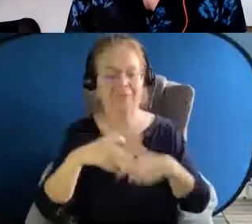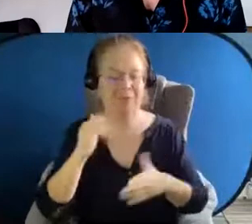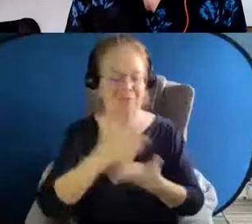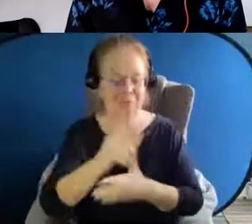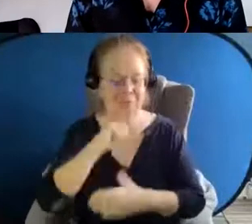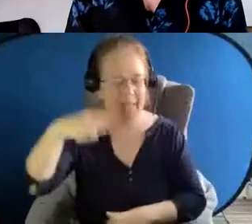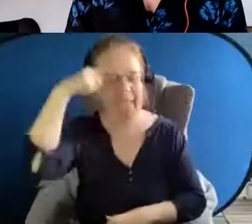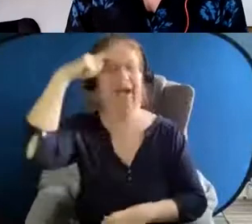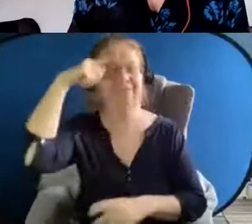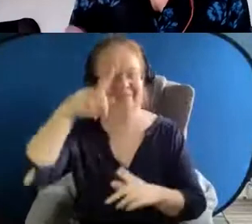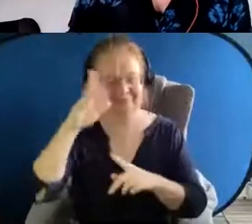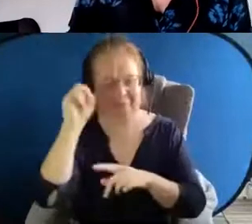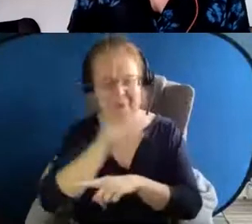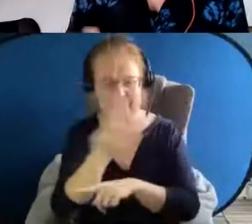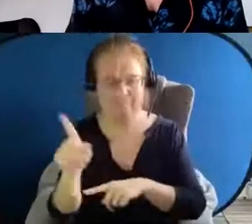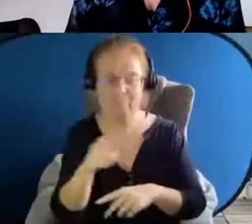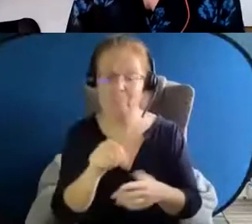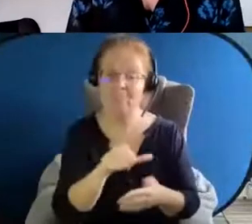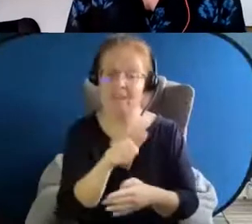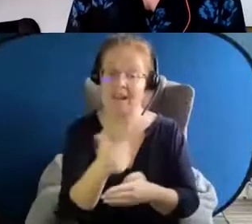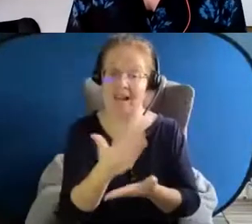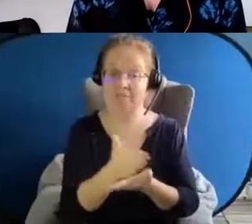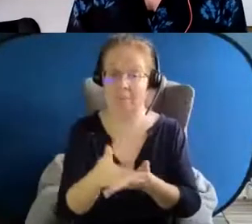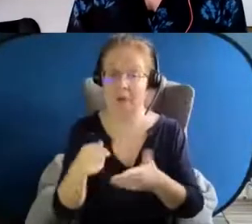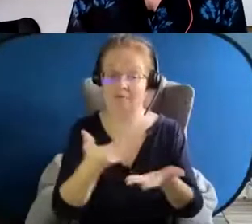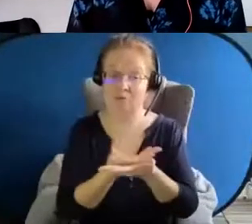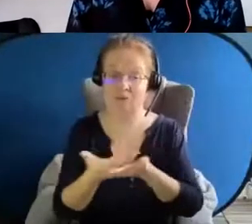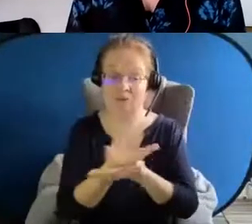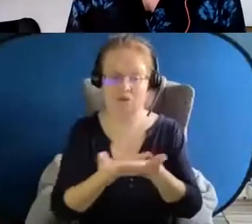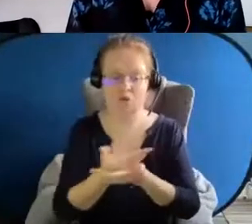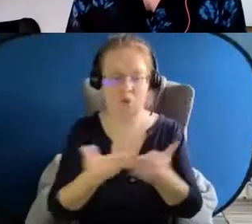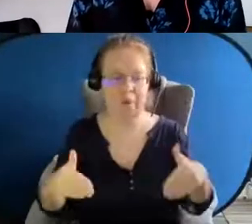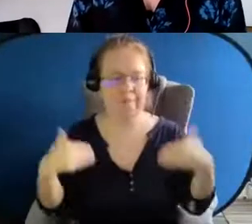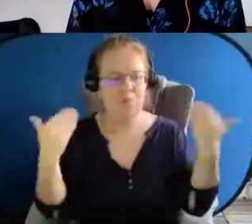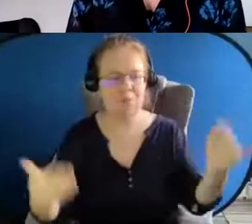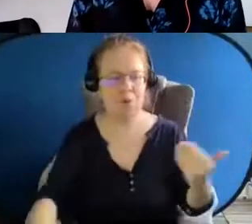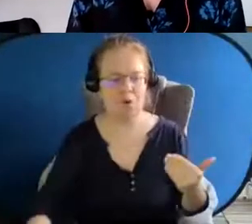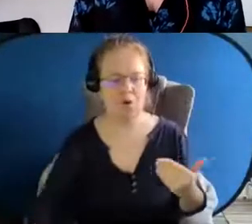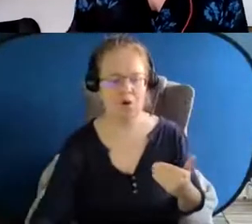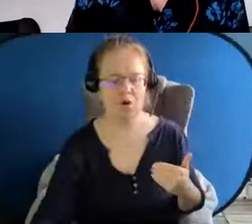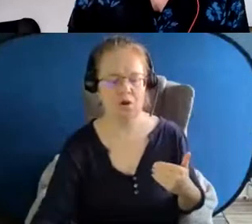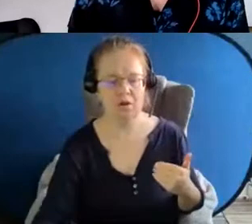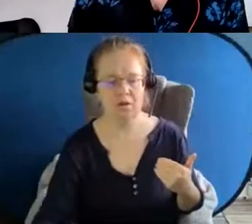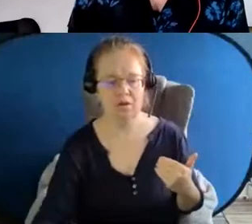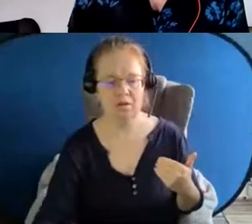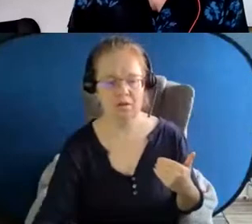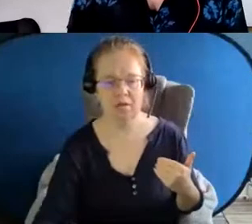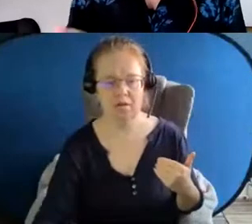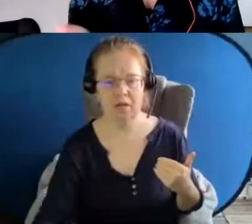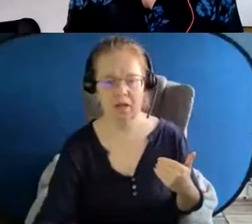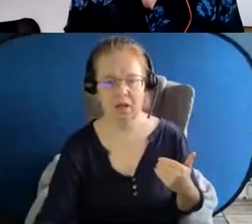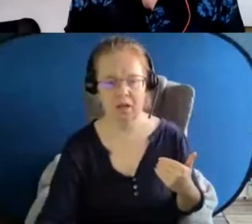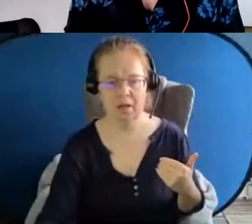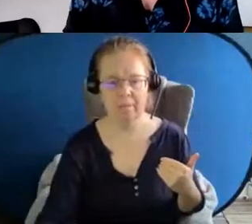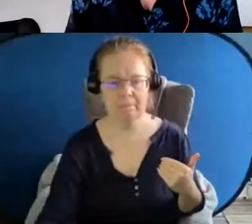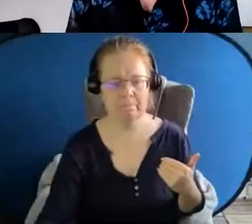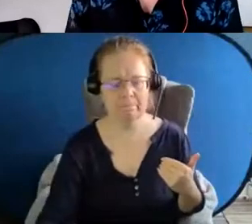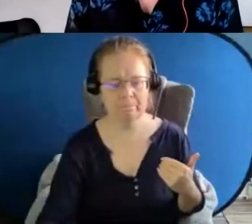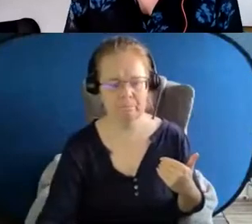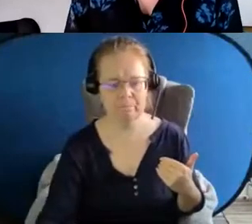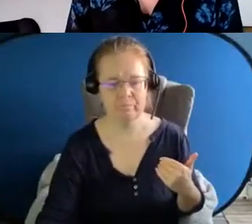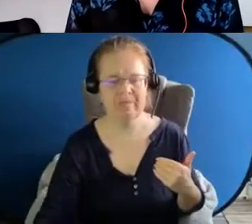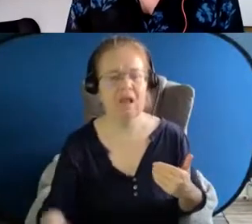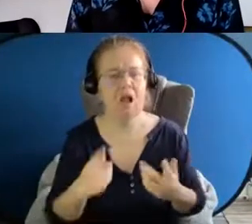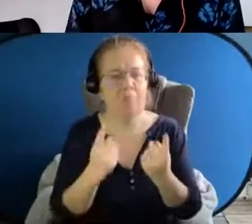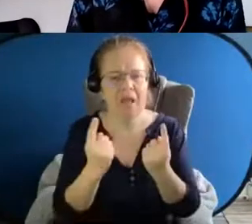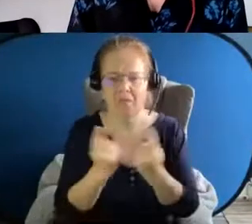I think the next part of the discussion really was moving on to the idea that maybe things are beginning